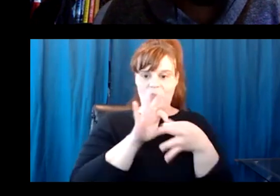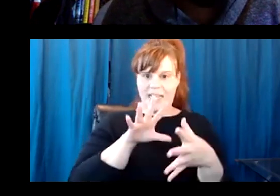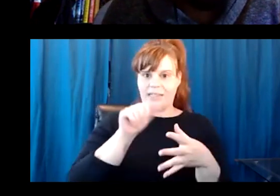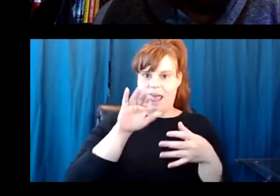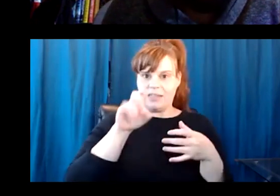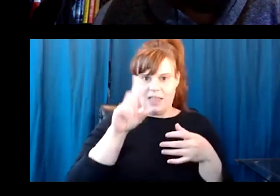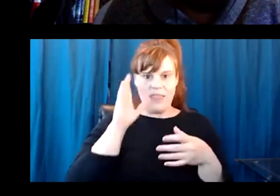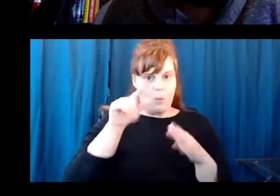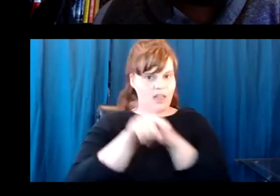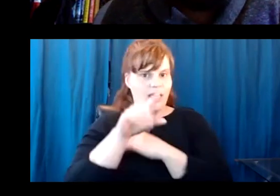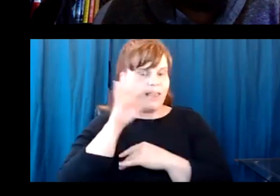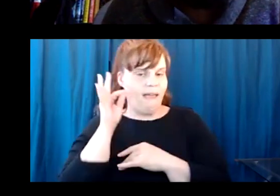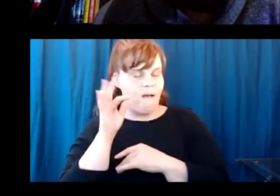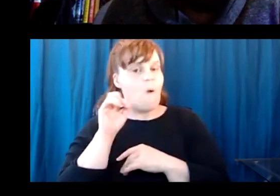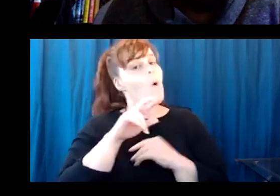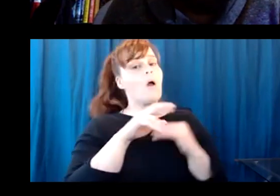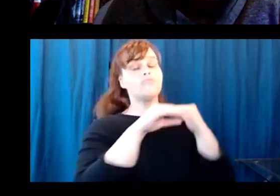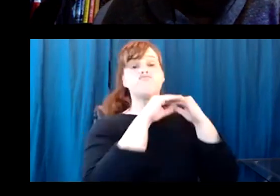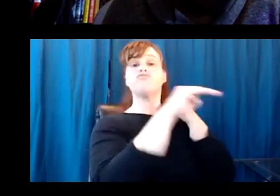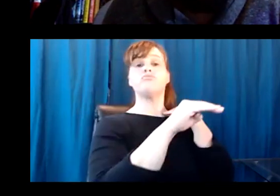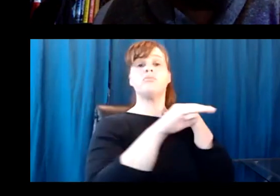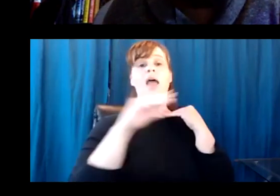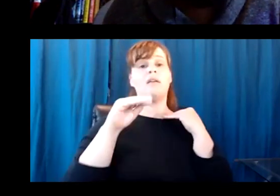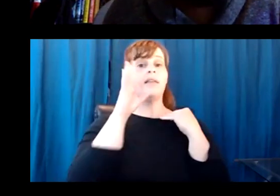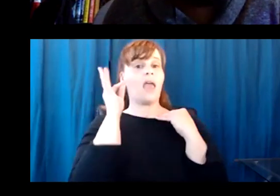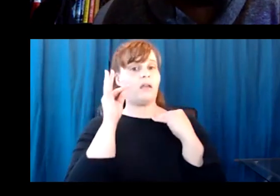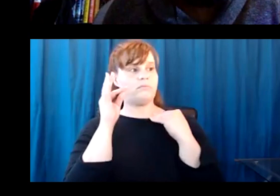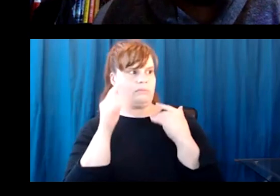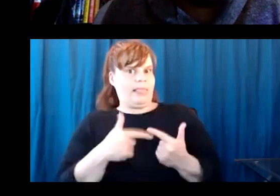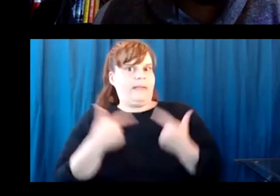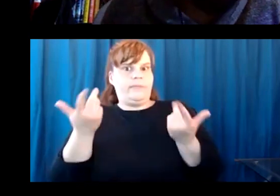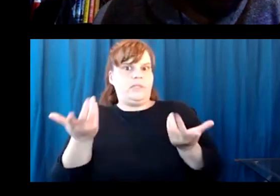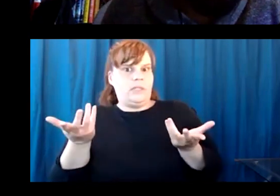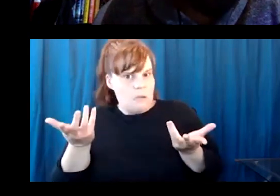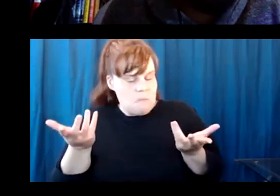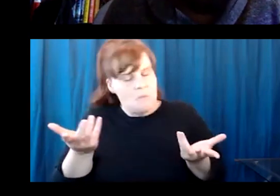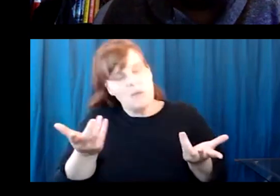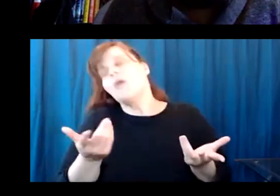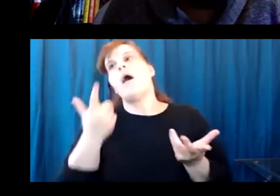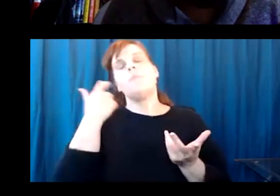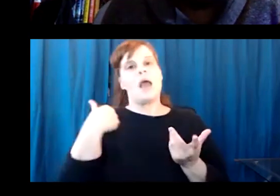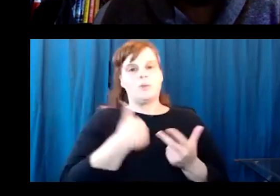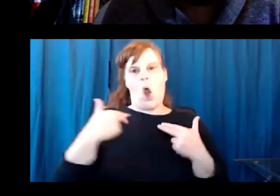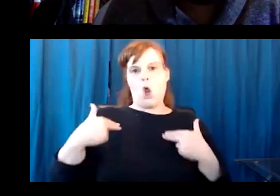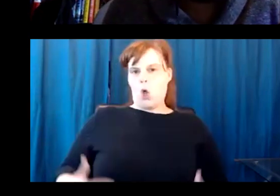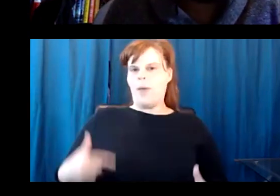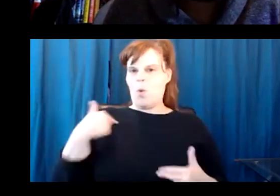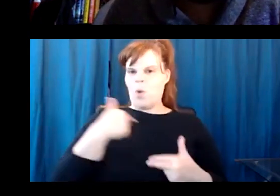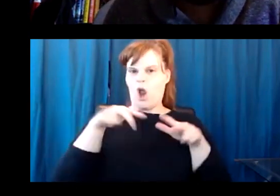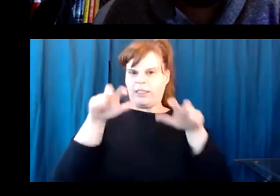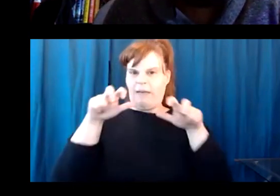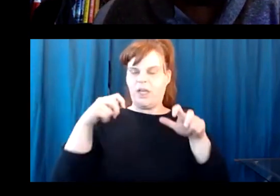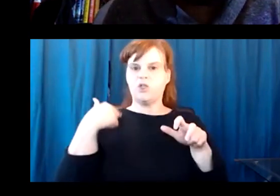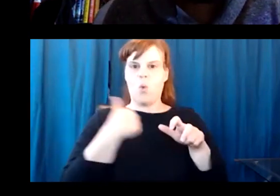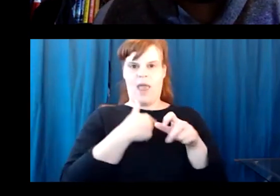element remains stable and Felix sees another day. Because we are human and selfish, we have to make this about ourselves.